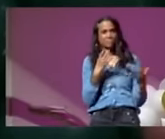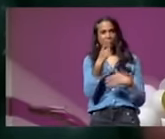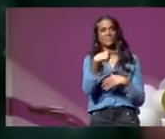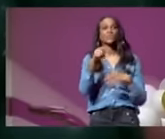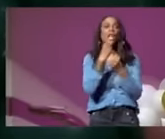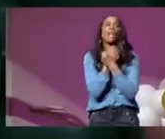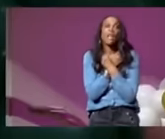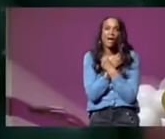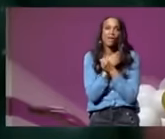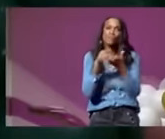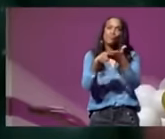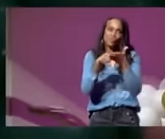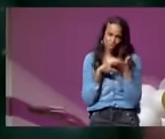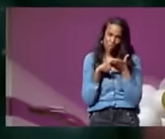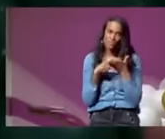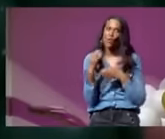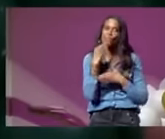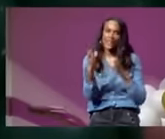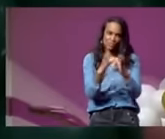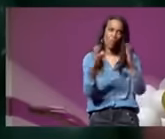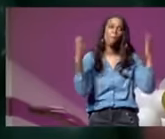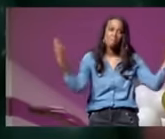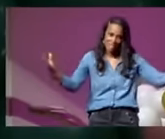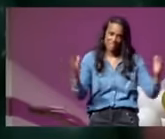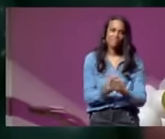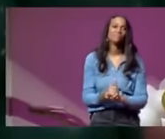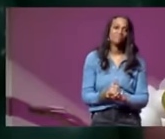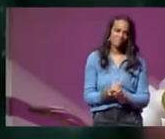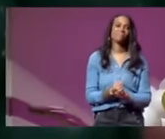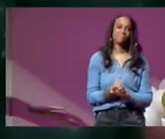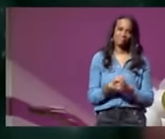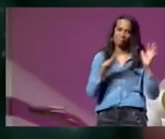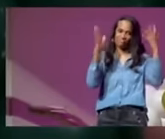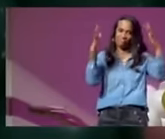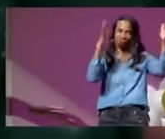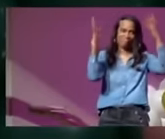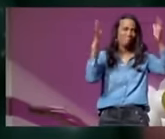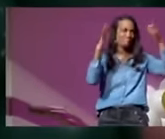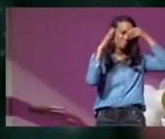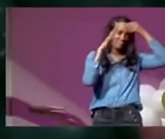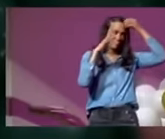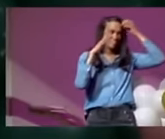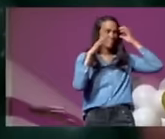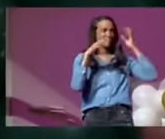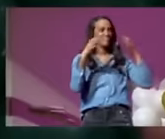the love. And so thank you so much for the love and